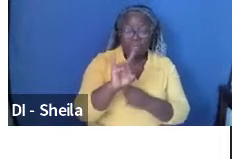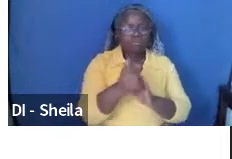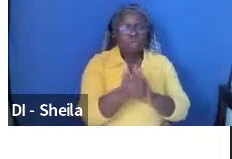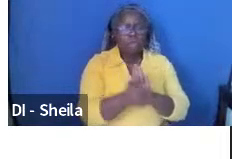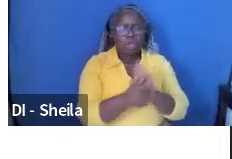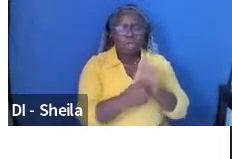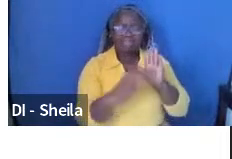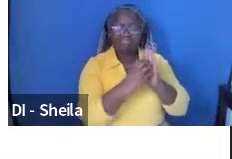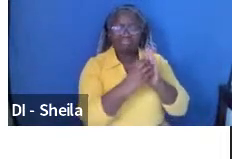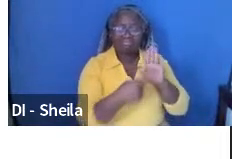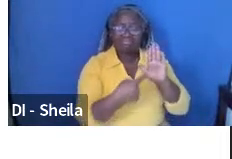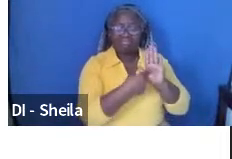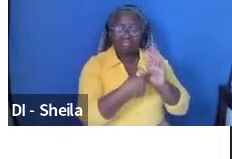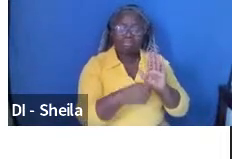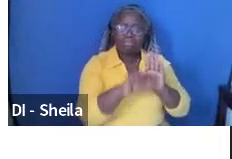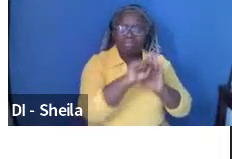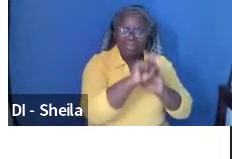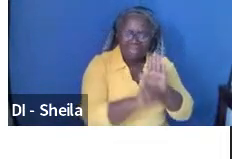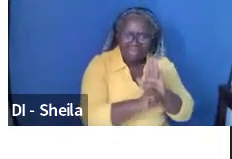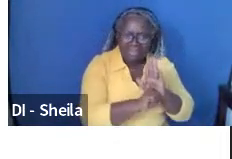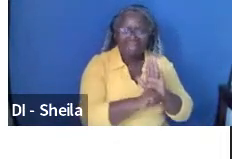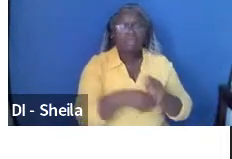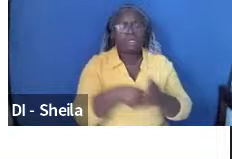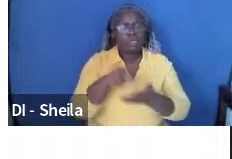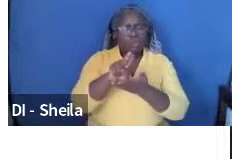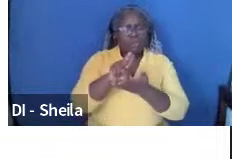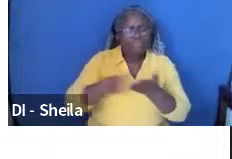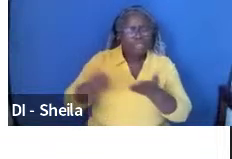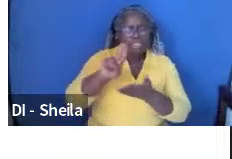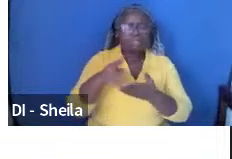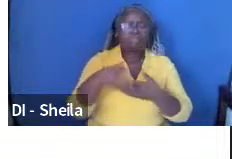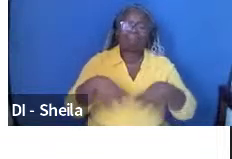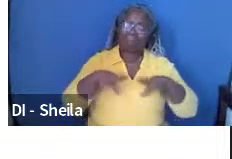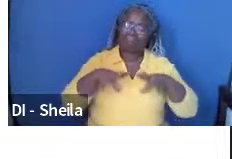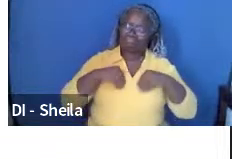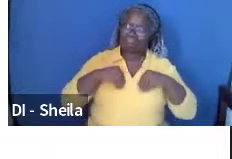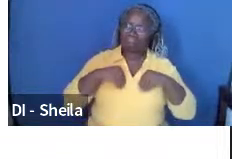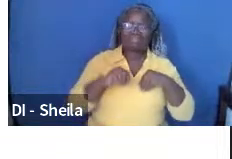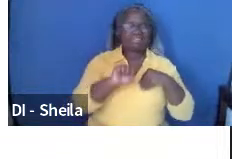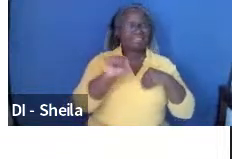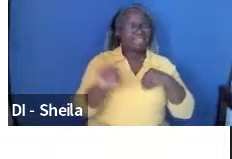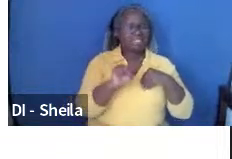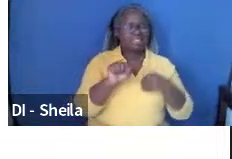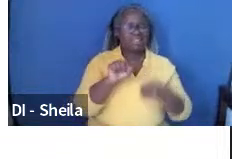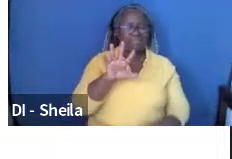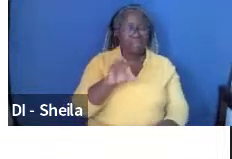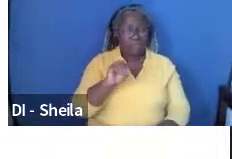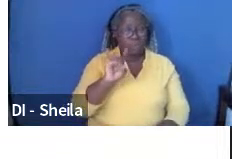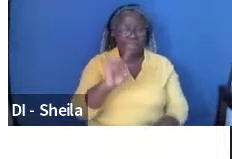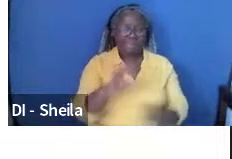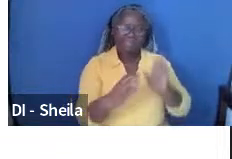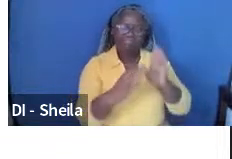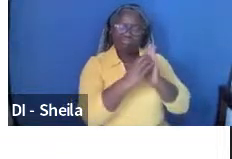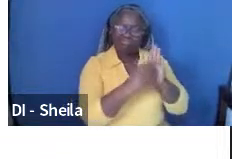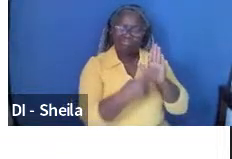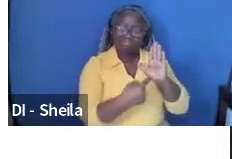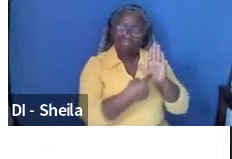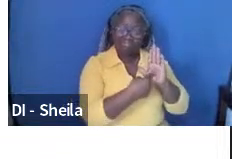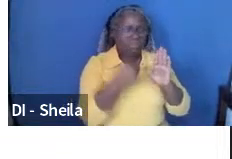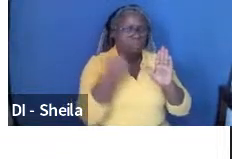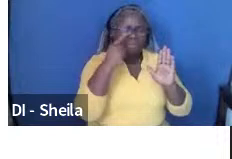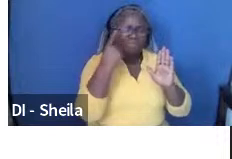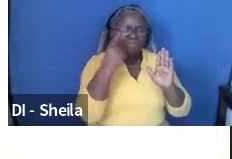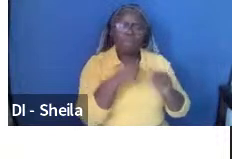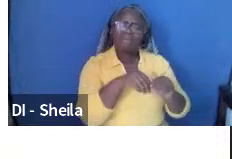have adopted Section 508 as their accessibility policy. And Section 508 can be a great resource for anyone interested